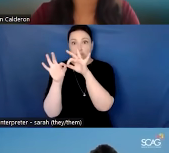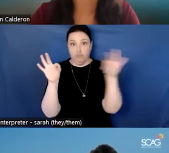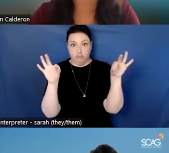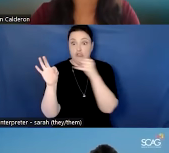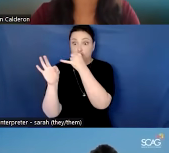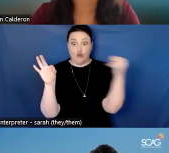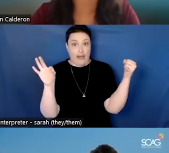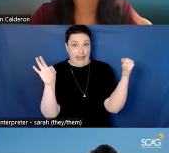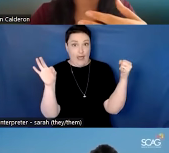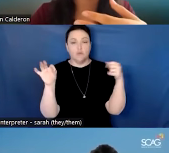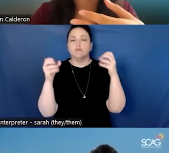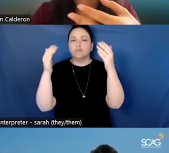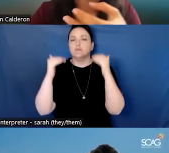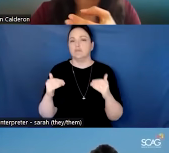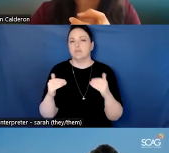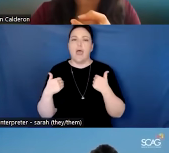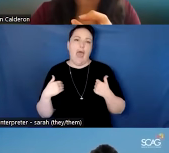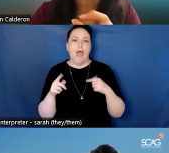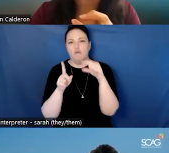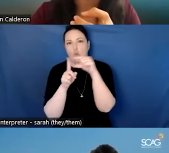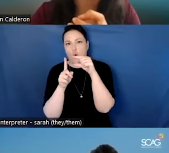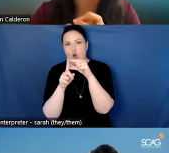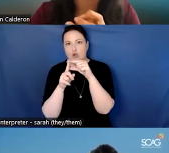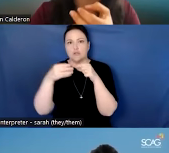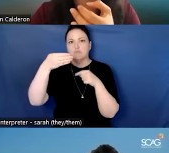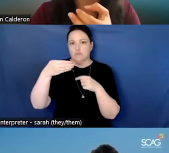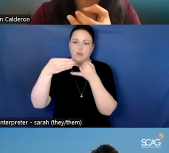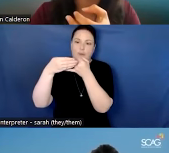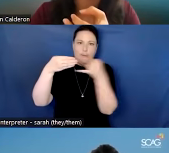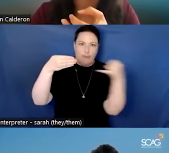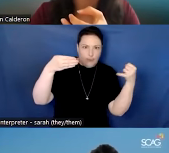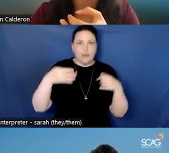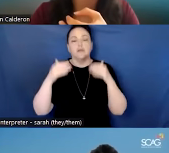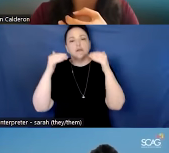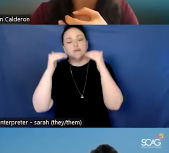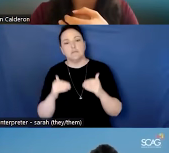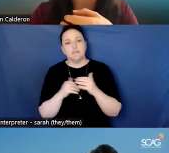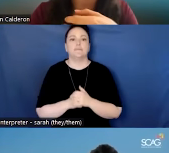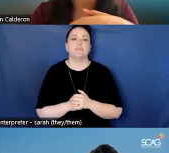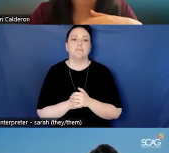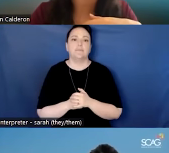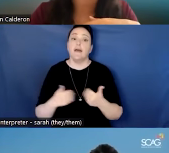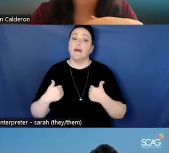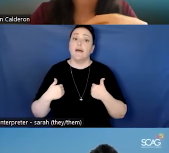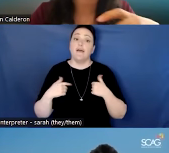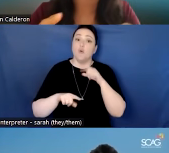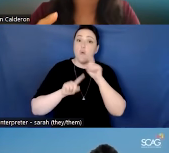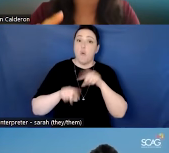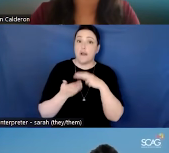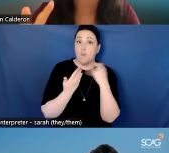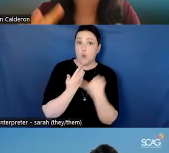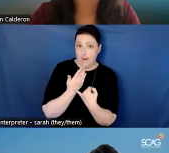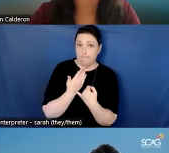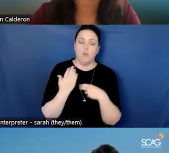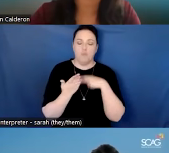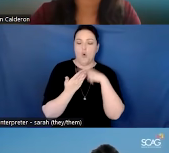typically release this with a mitigation monitoring and reporting program, which will have a finalized